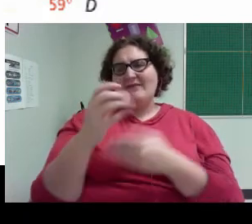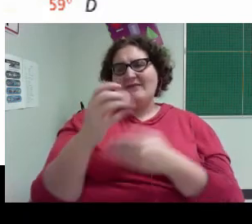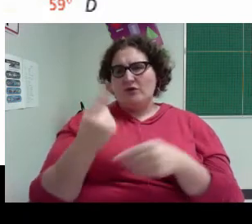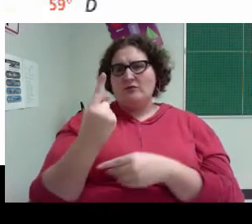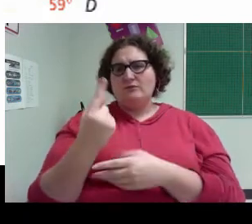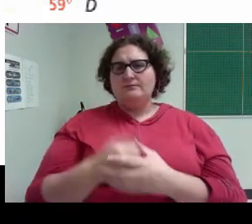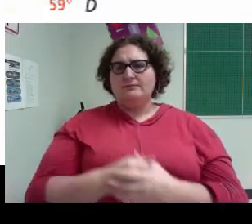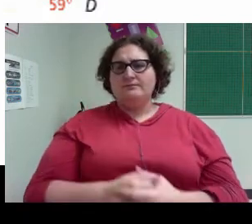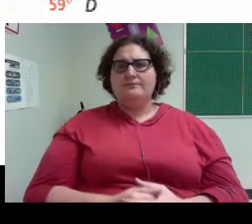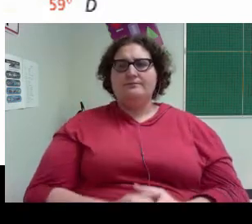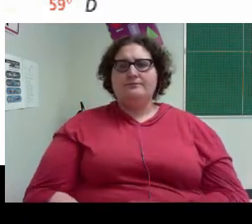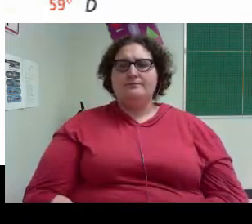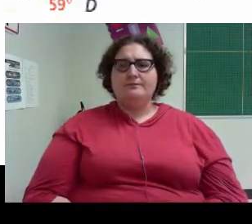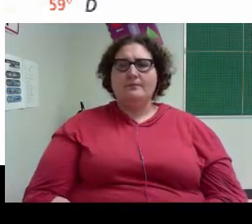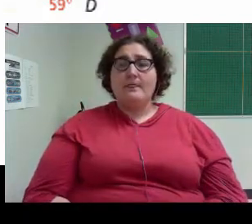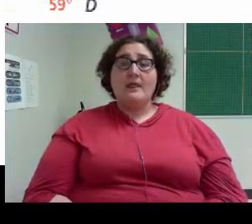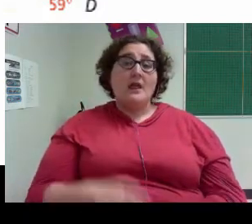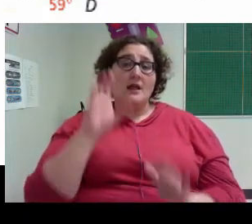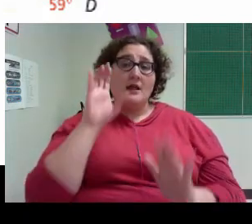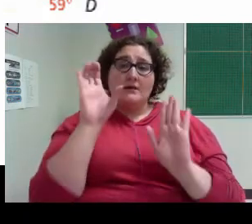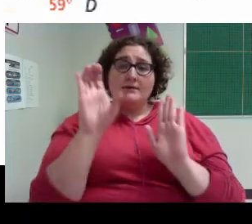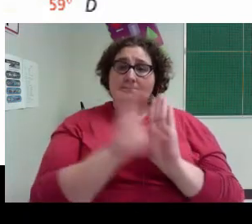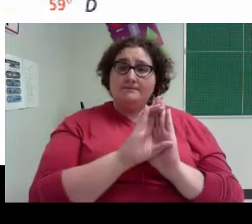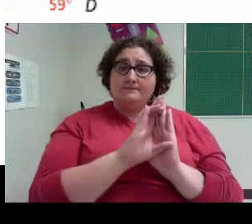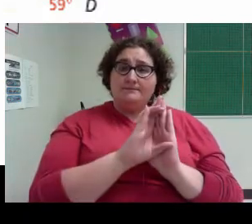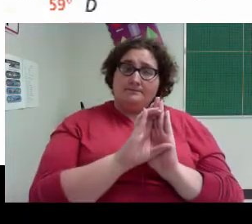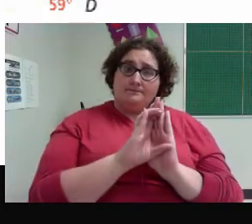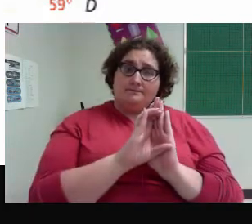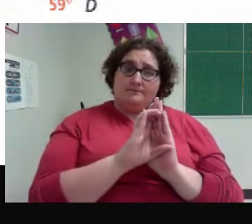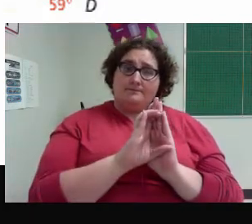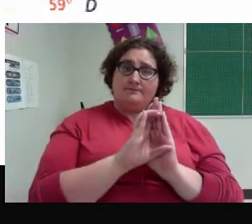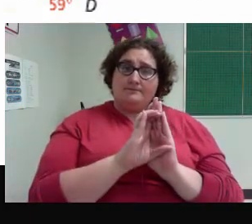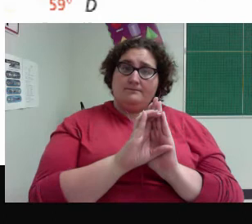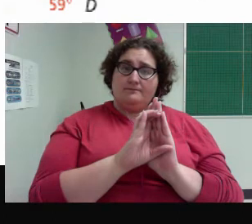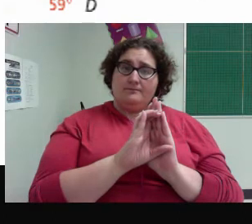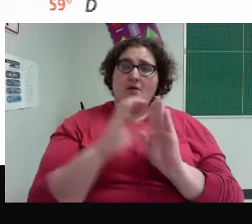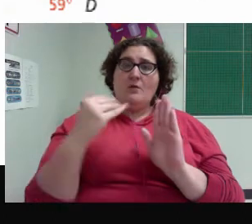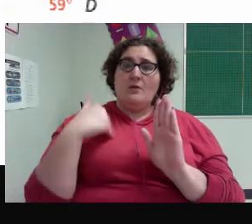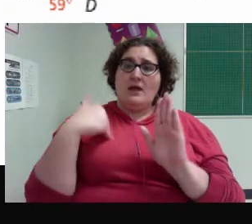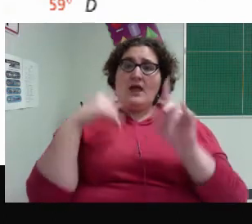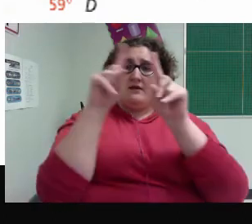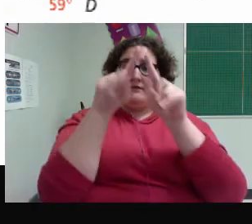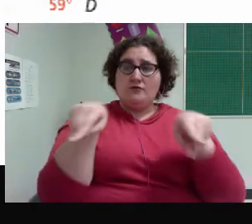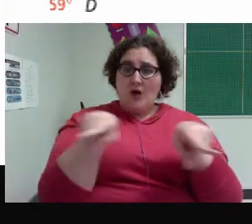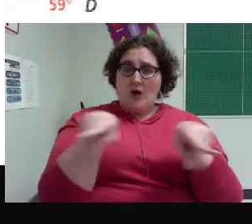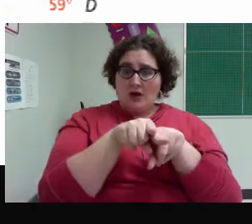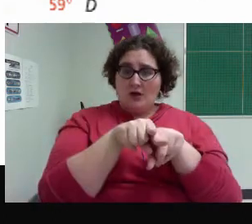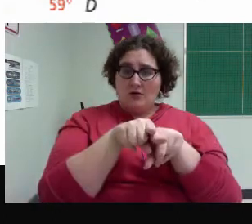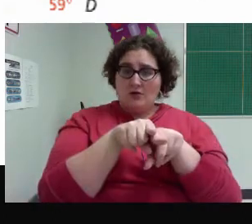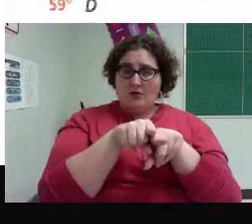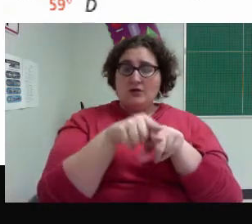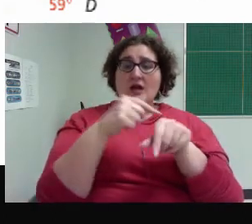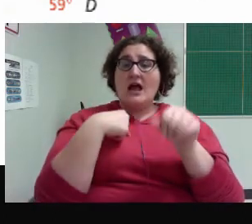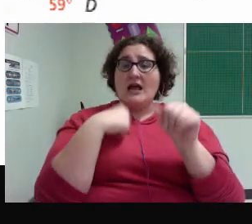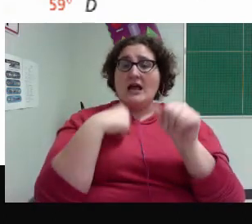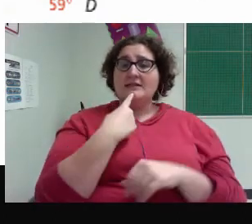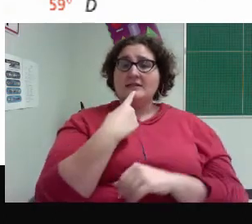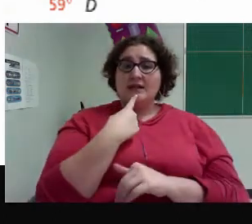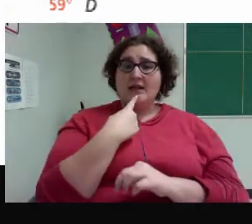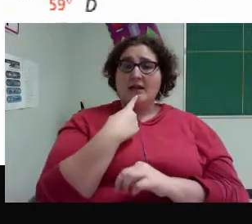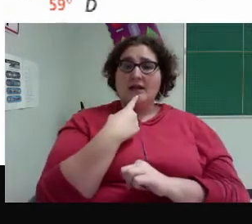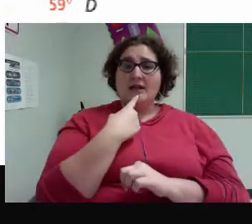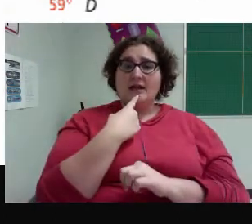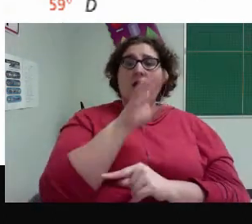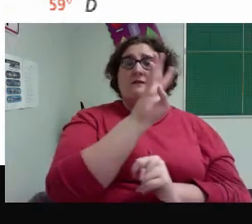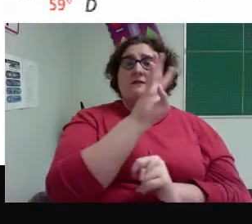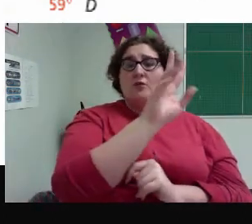so we're going to start there. In this diagram, we have our triangle here, so I can say